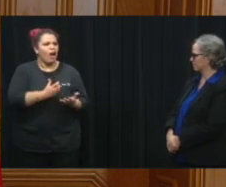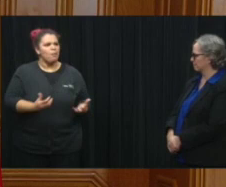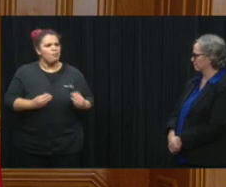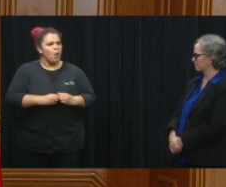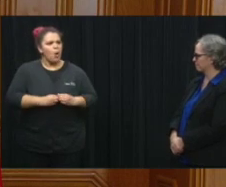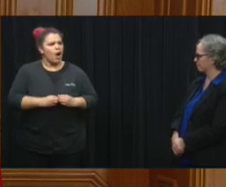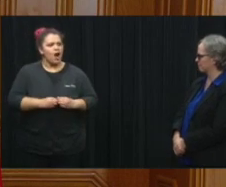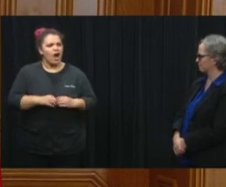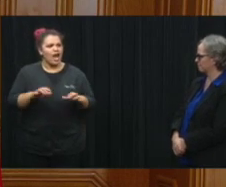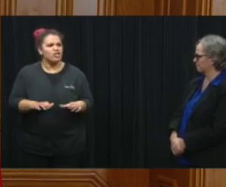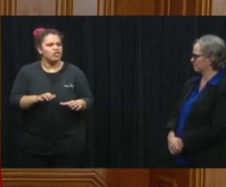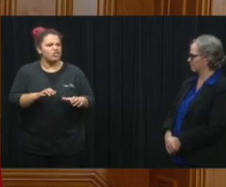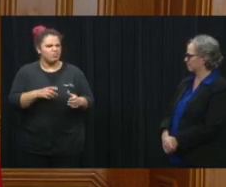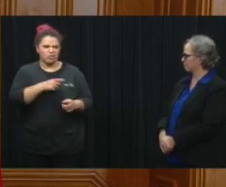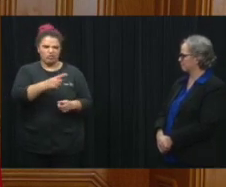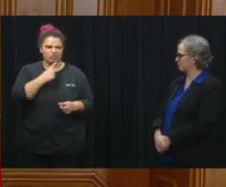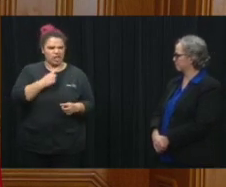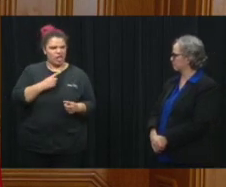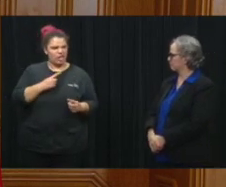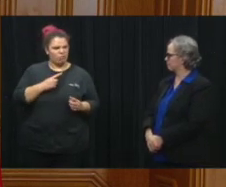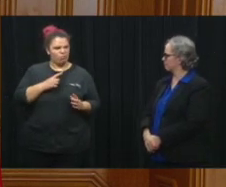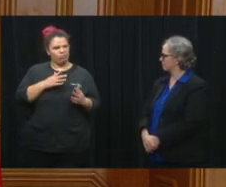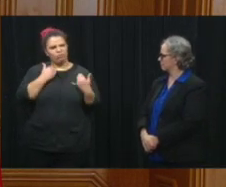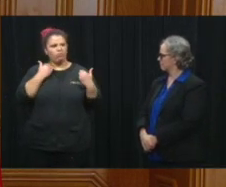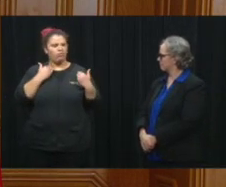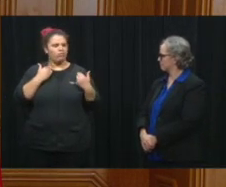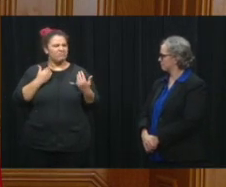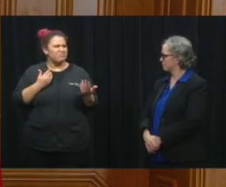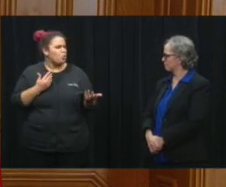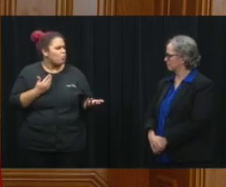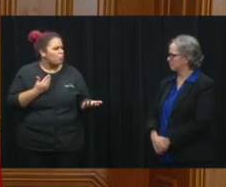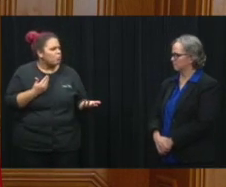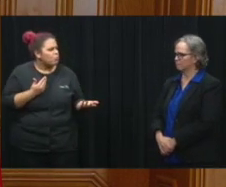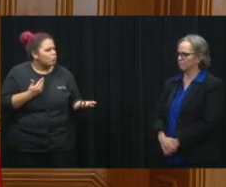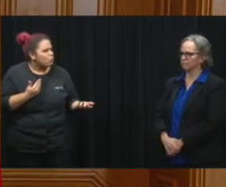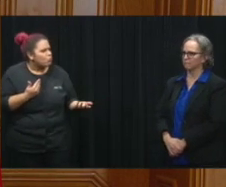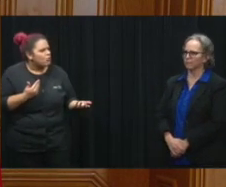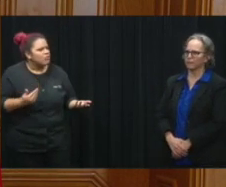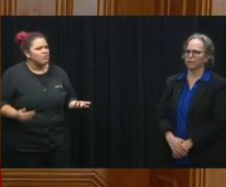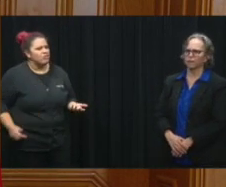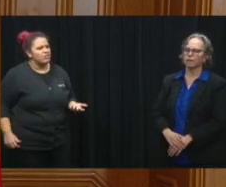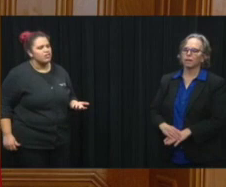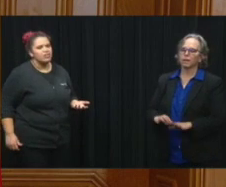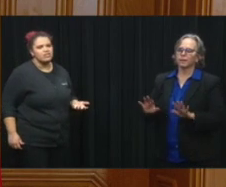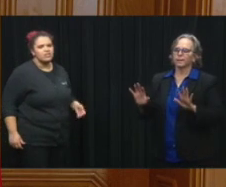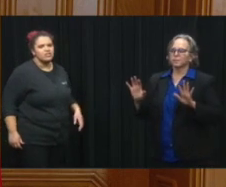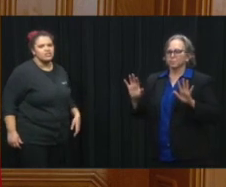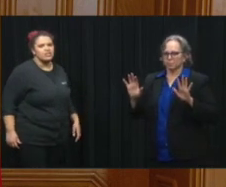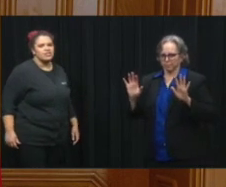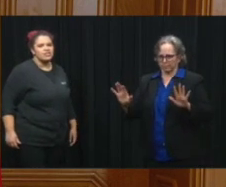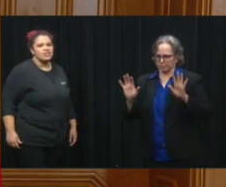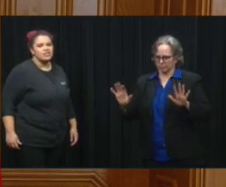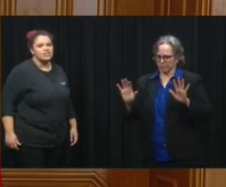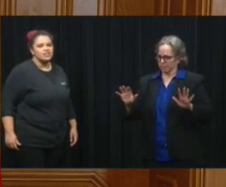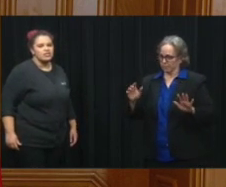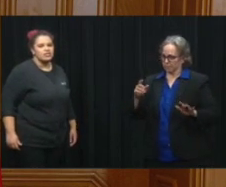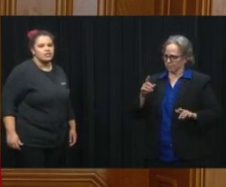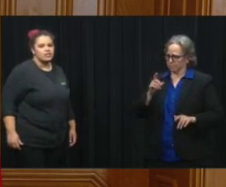more? Well, I didn't say we wouldn't do more. I said we're not announcing anything